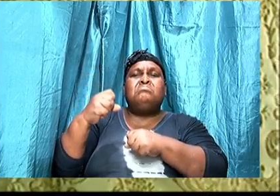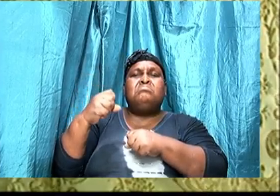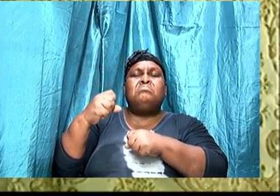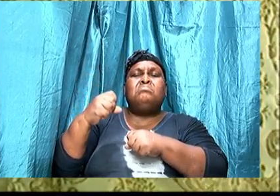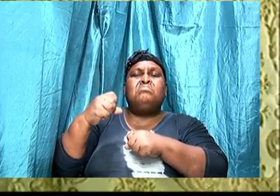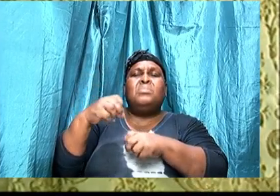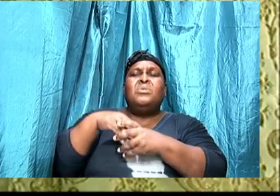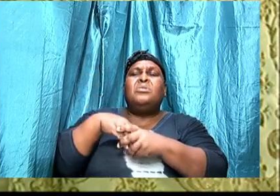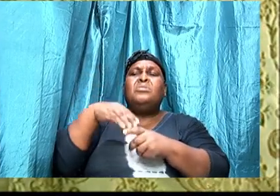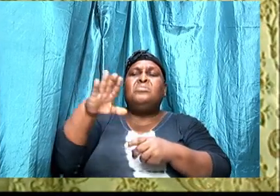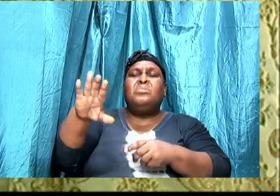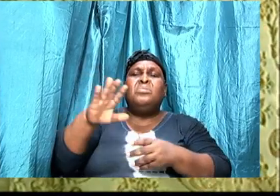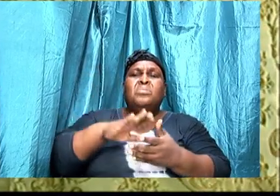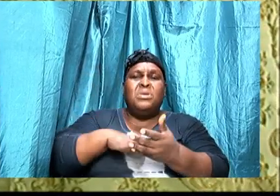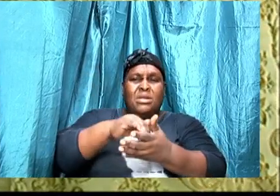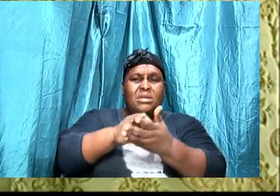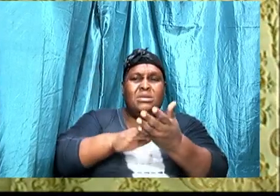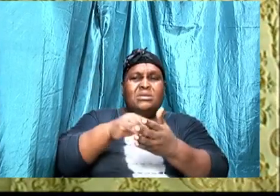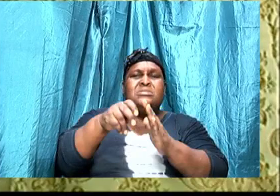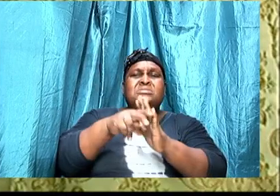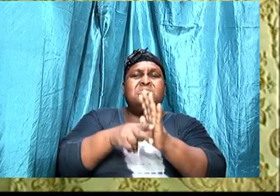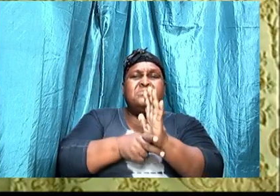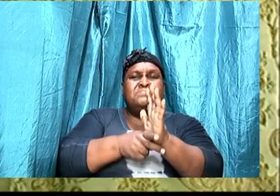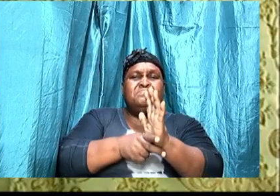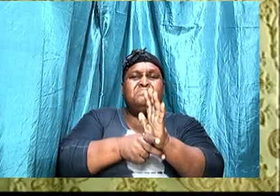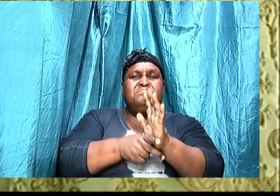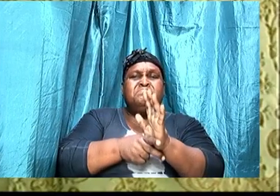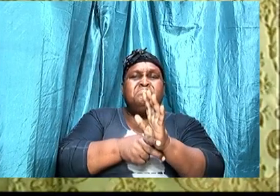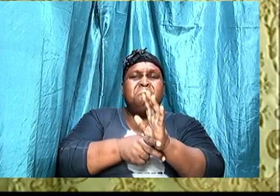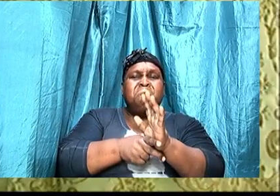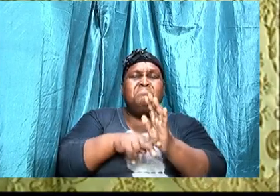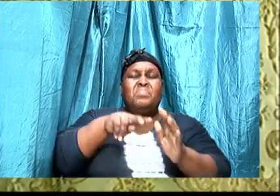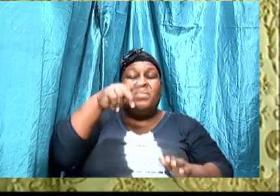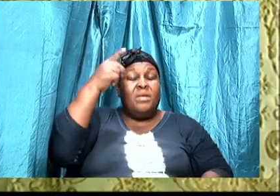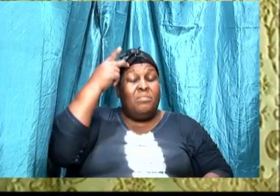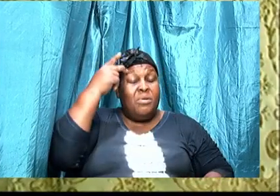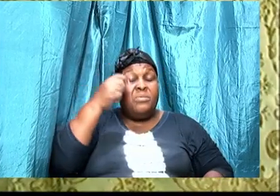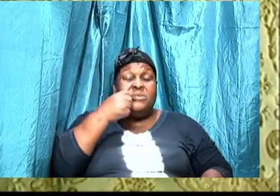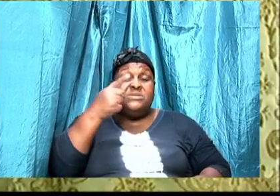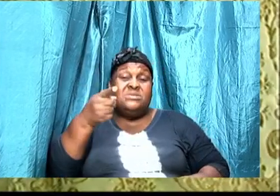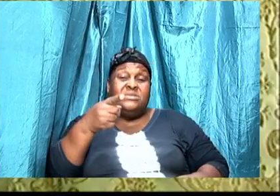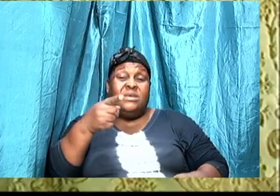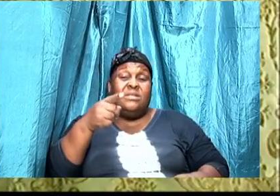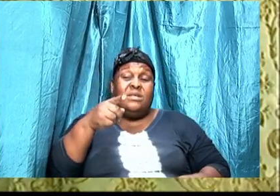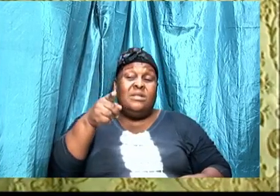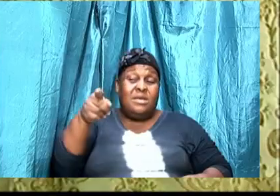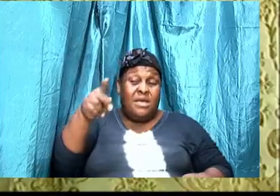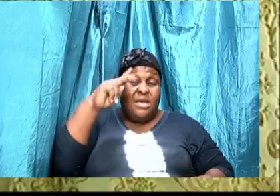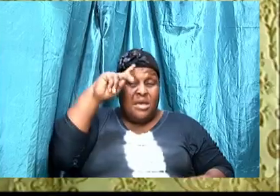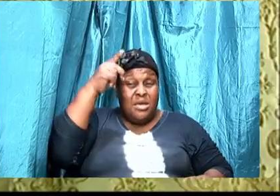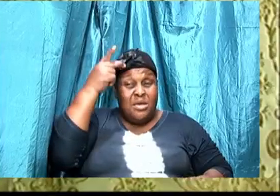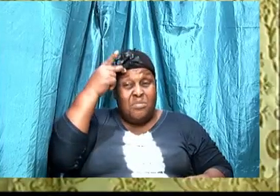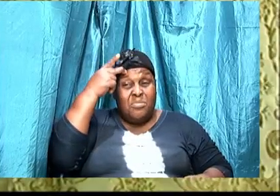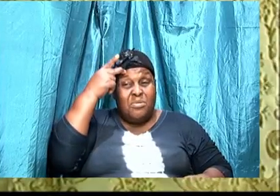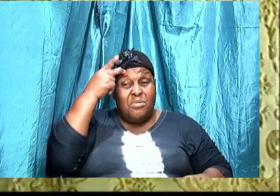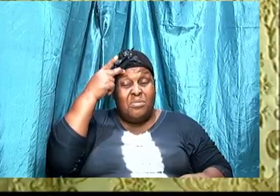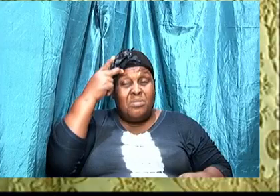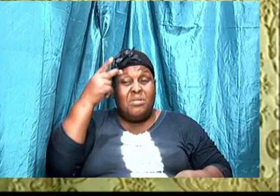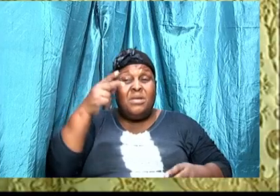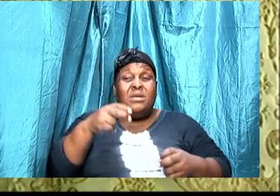his infirmity was an opportunity for God to show himself